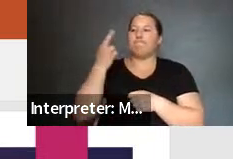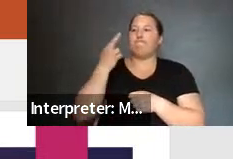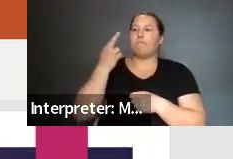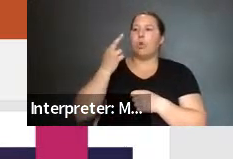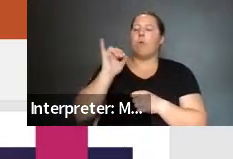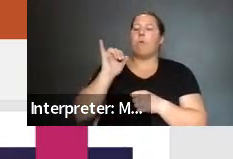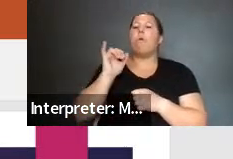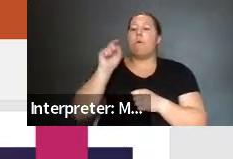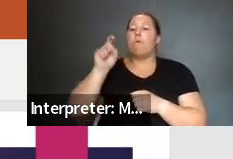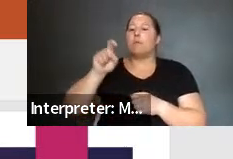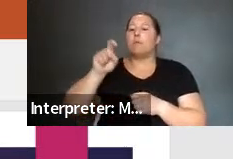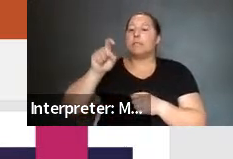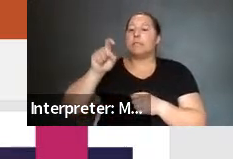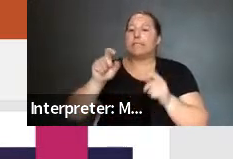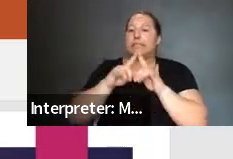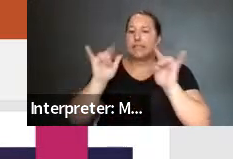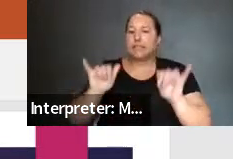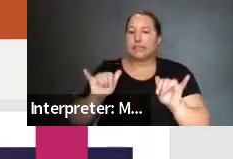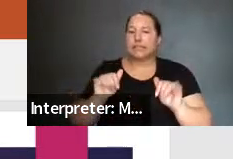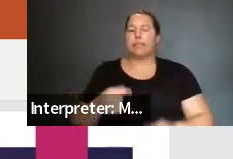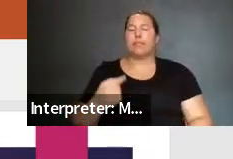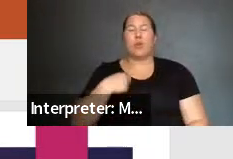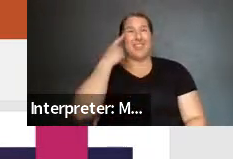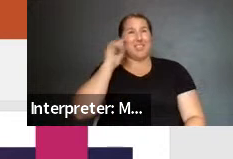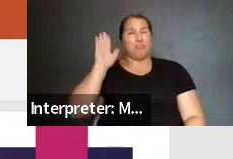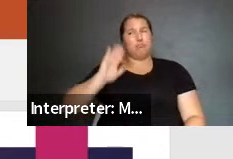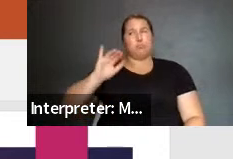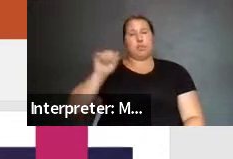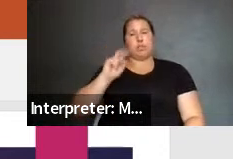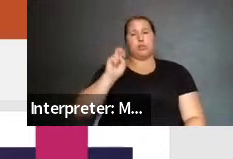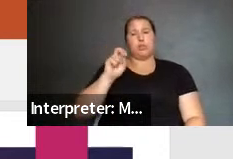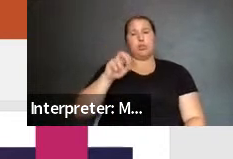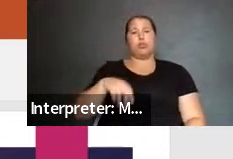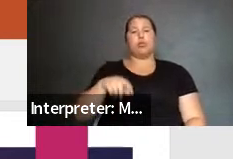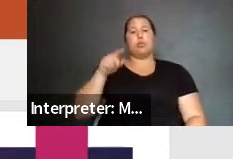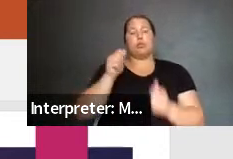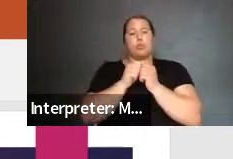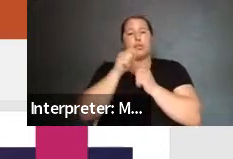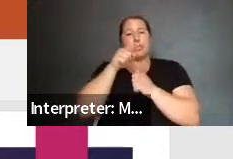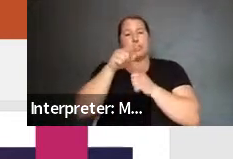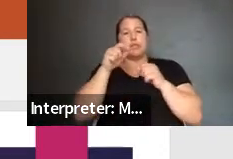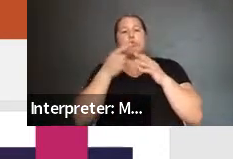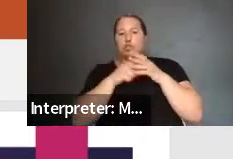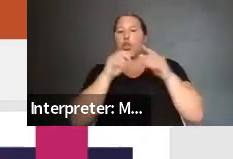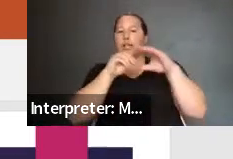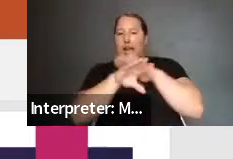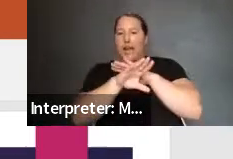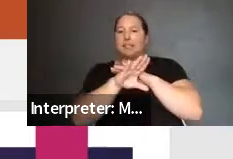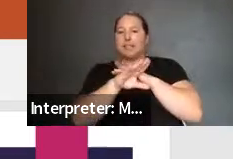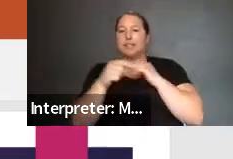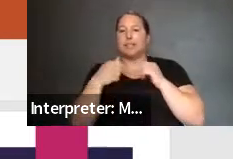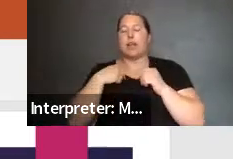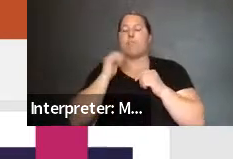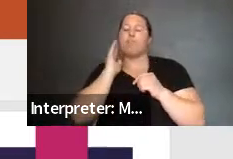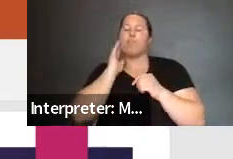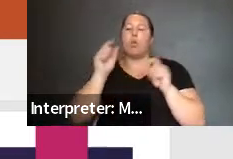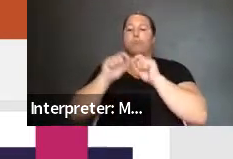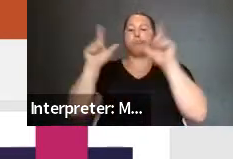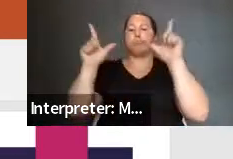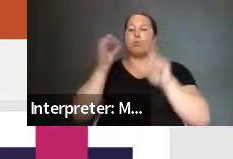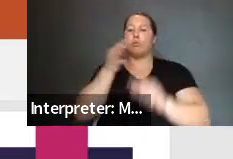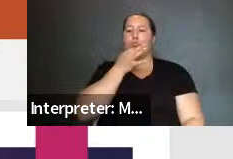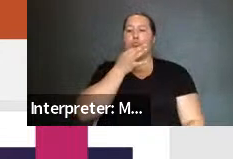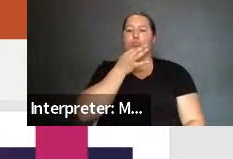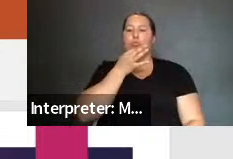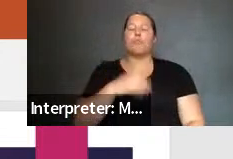live in June, I believe it was, with our data dashboard that can be accessed, and I will pull it up in a minute. But the